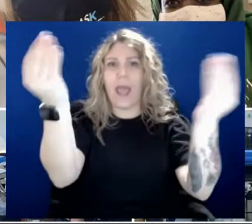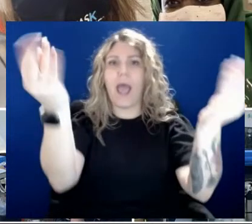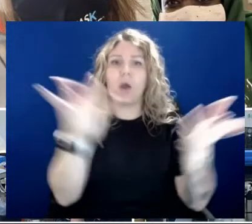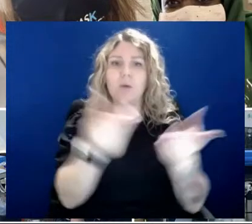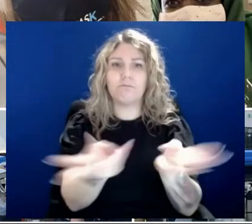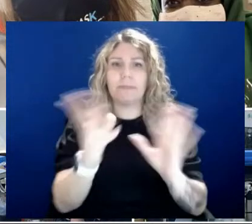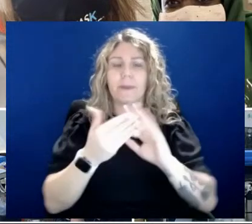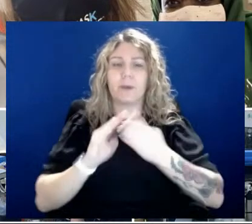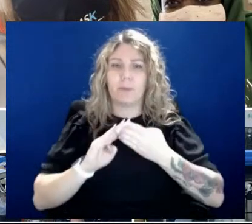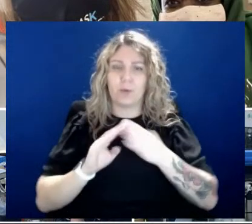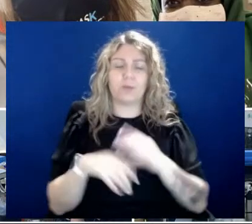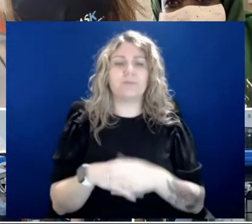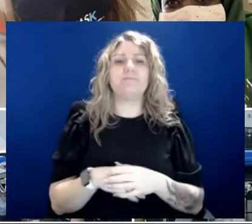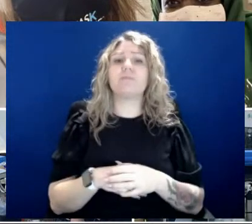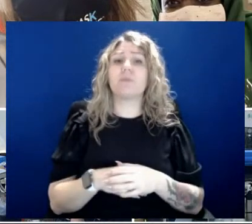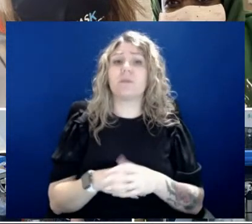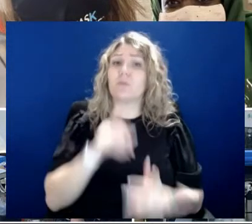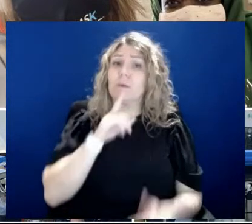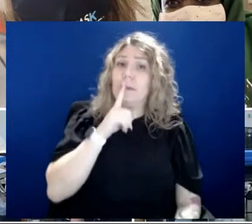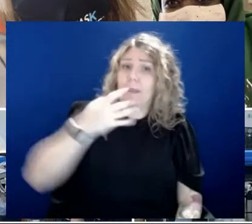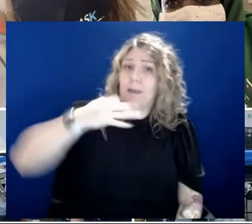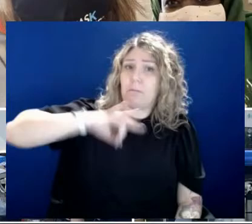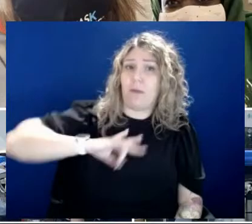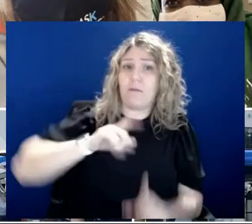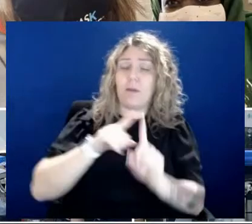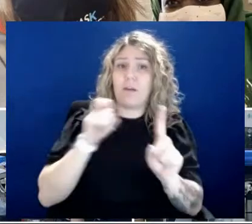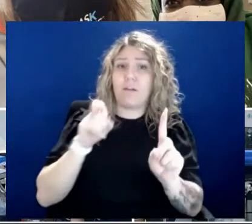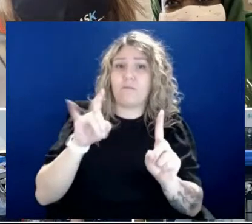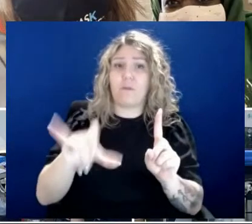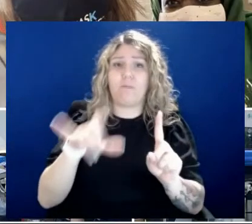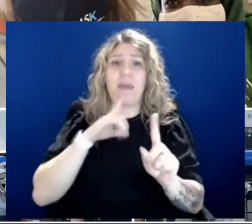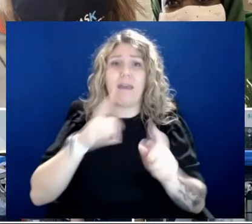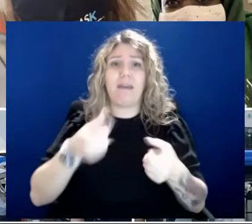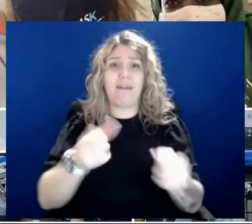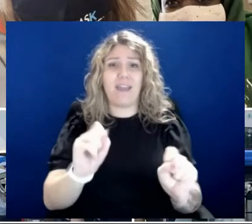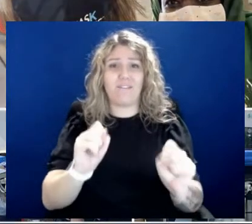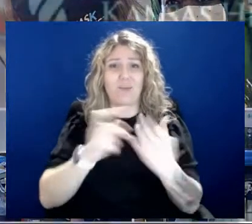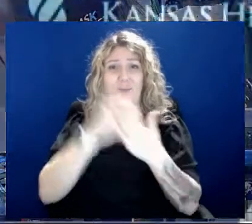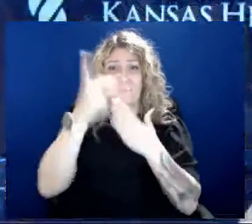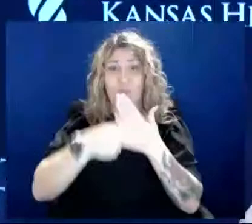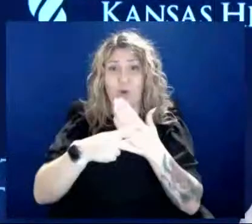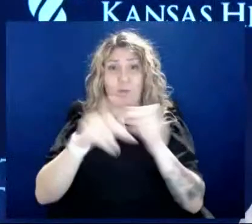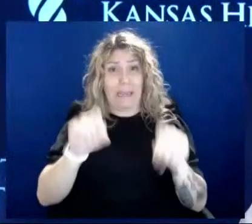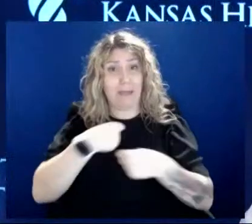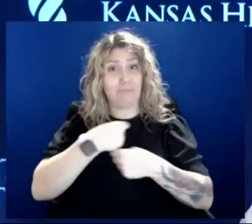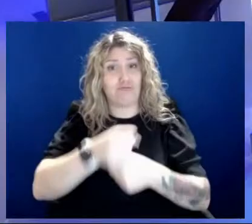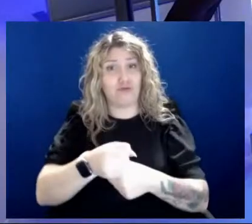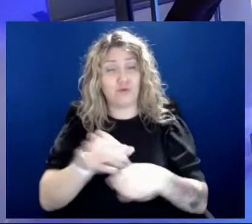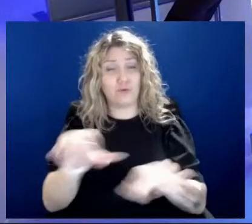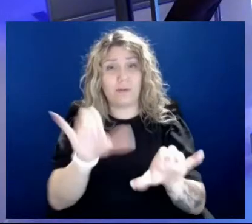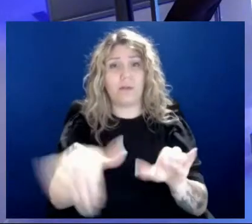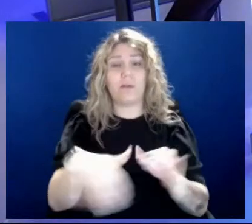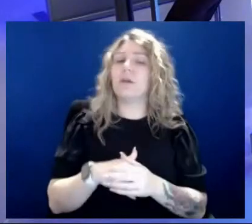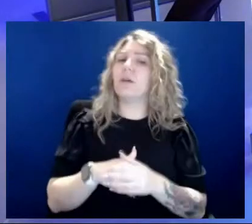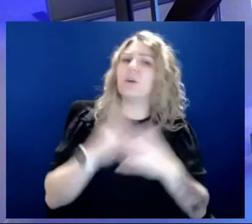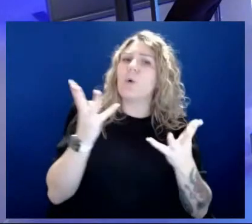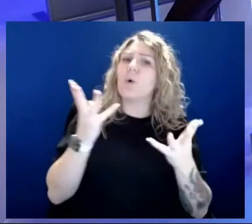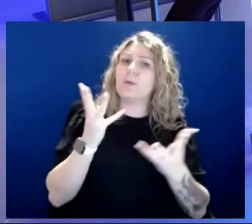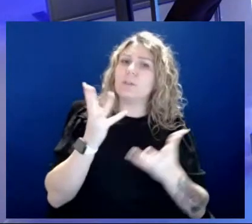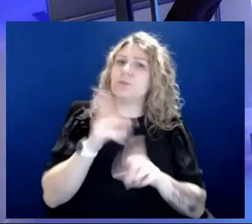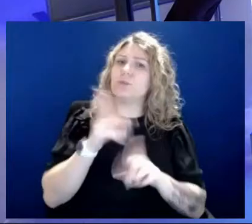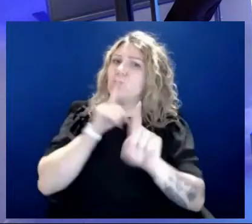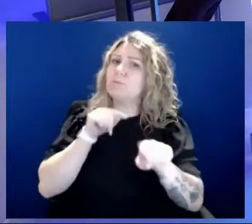able to benefit from, the underlying message that this program was able to produce to relate to that. So what was the response from